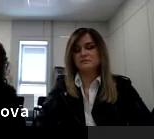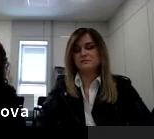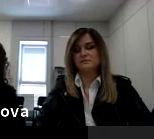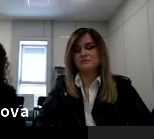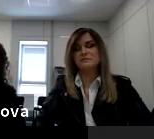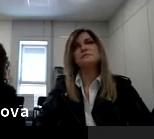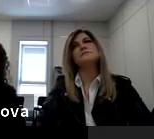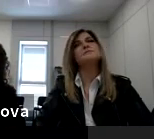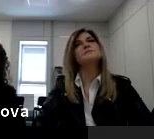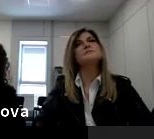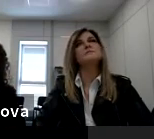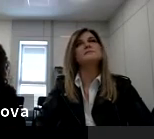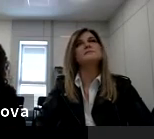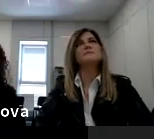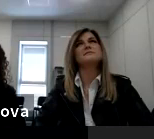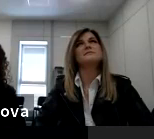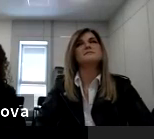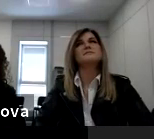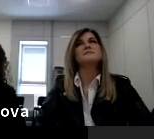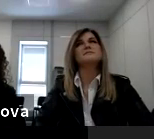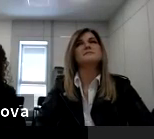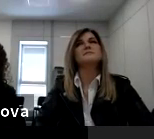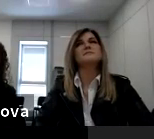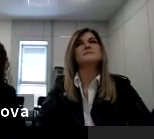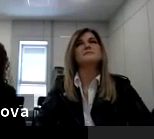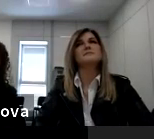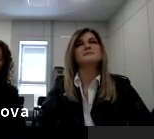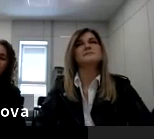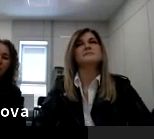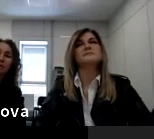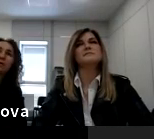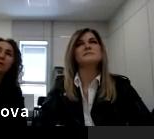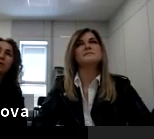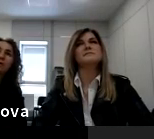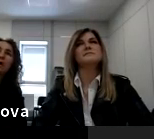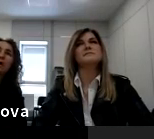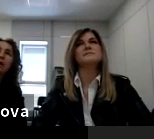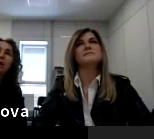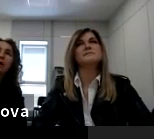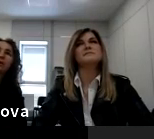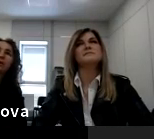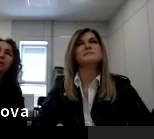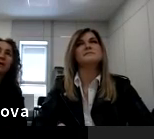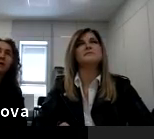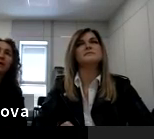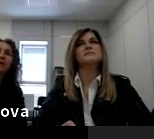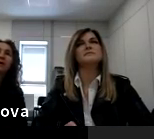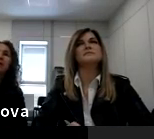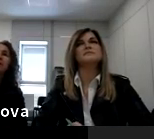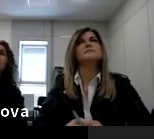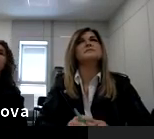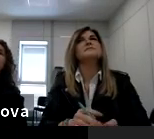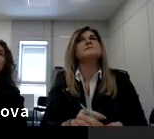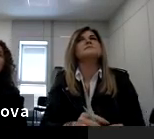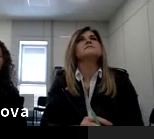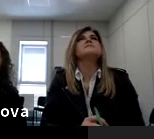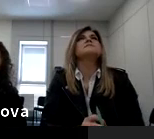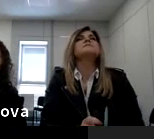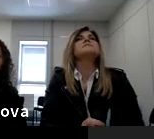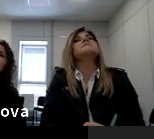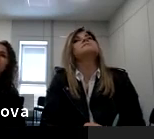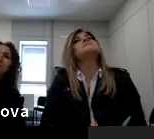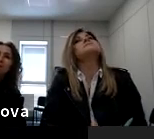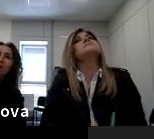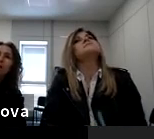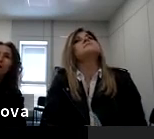really, it is really good optics. That's how asymmetric works. And here is another